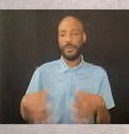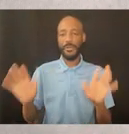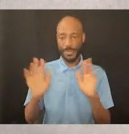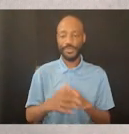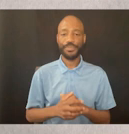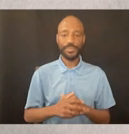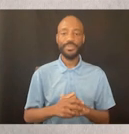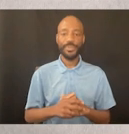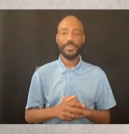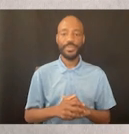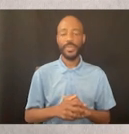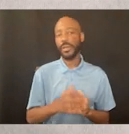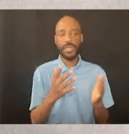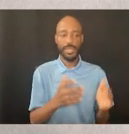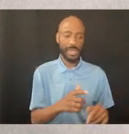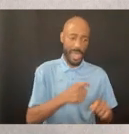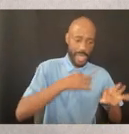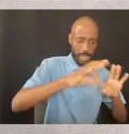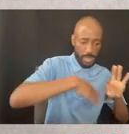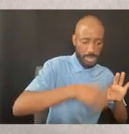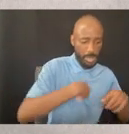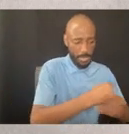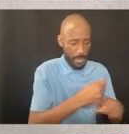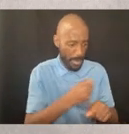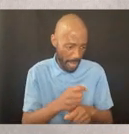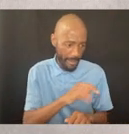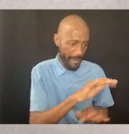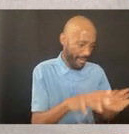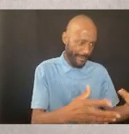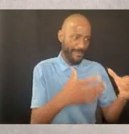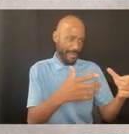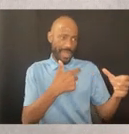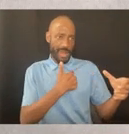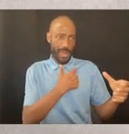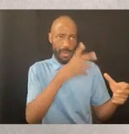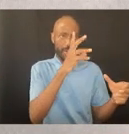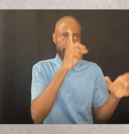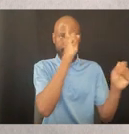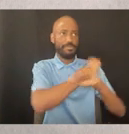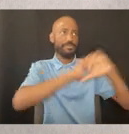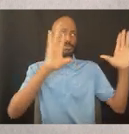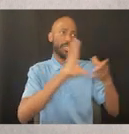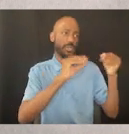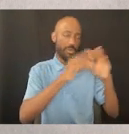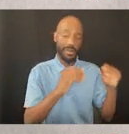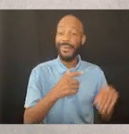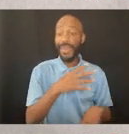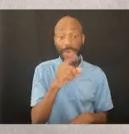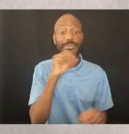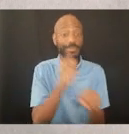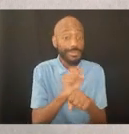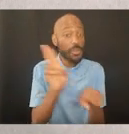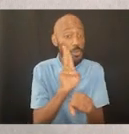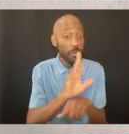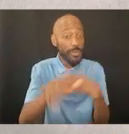they just kept happening. I do wear all these hats. I have worn all of these hats out of my house on walks in the neighborhood.